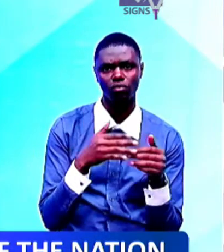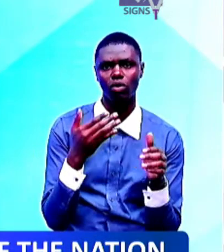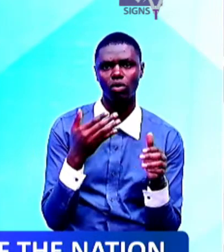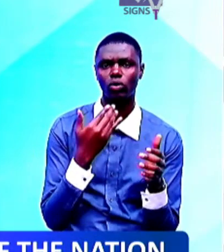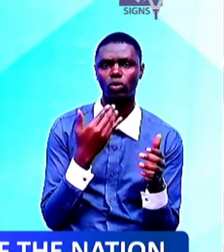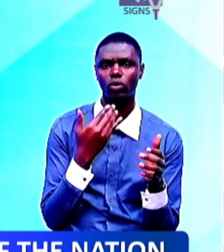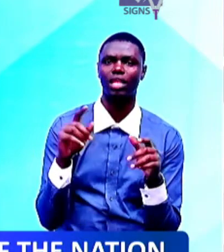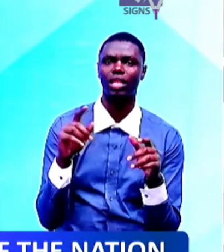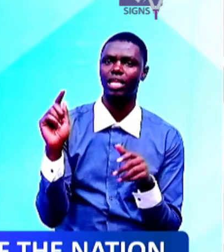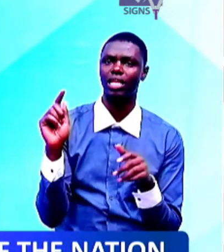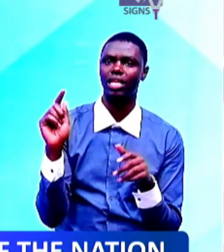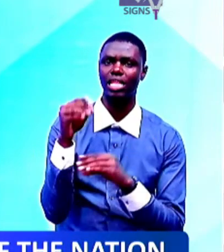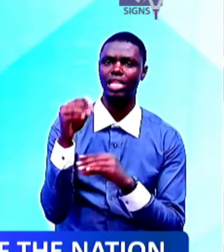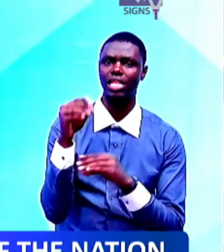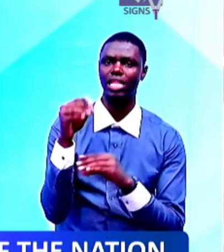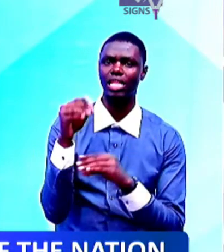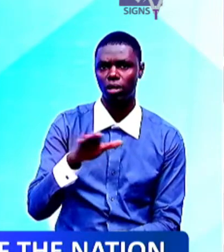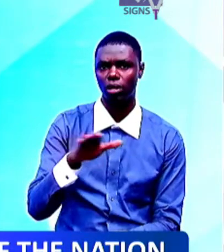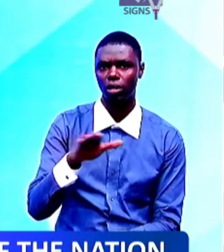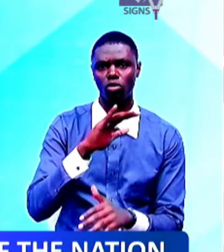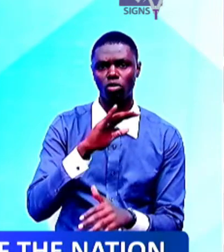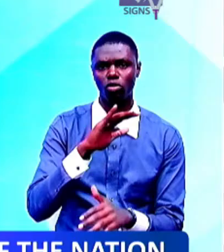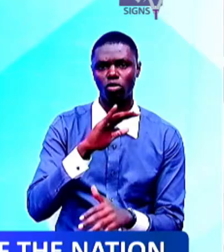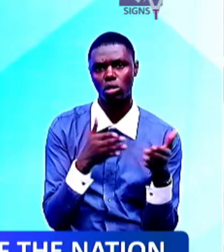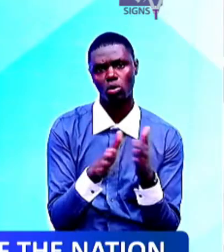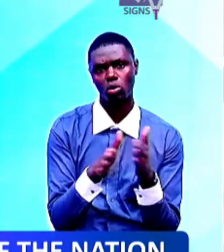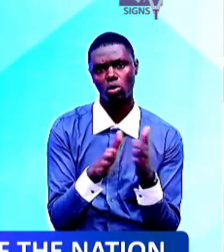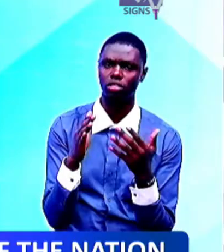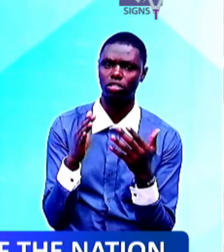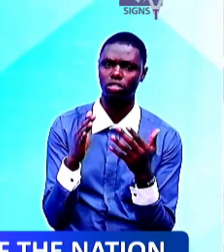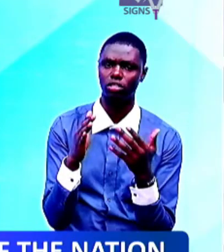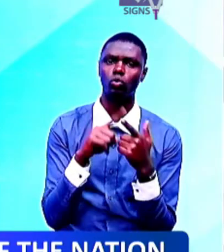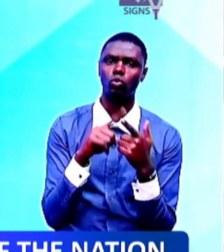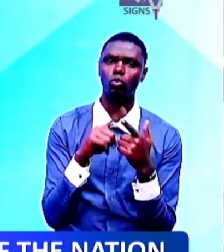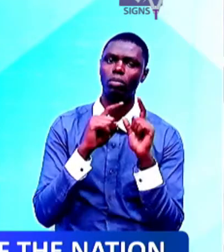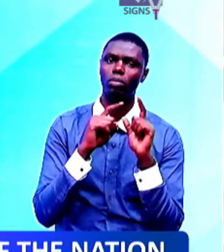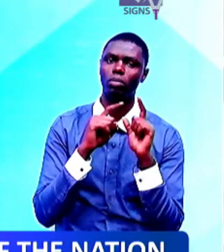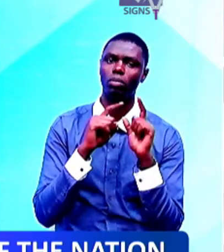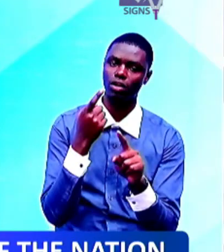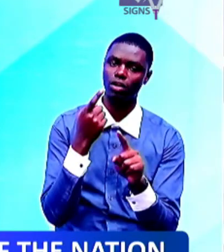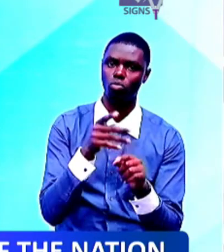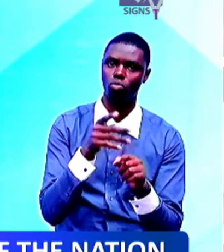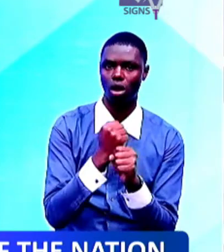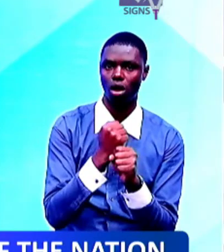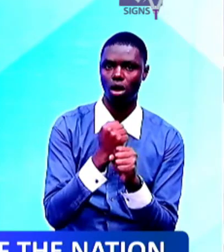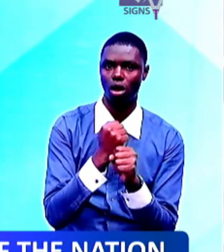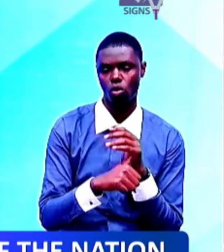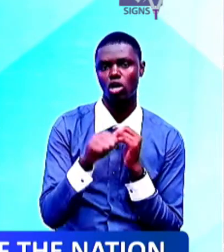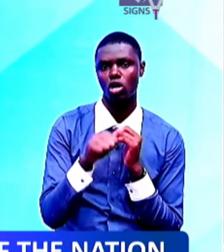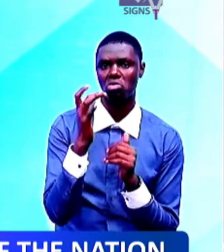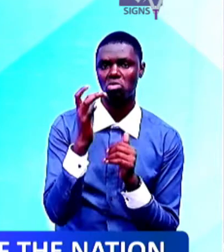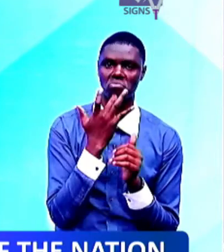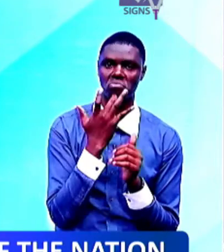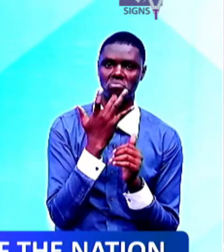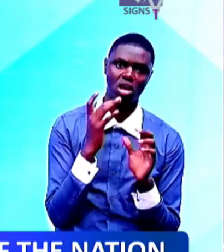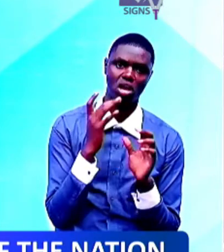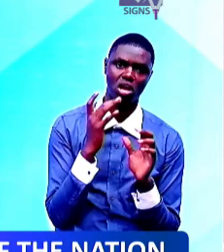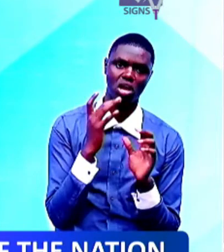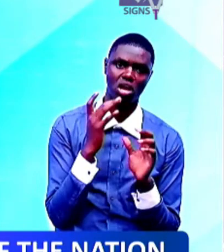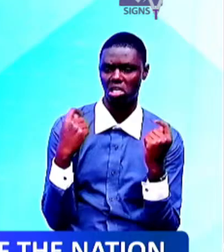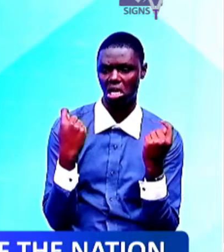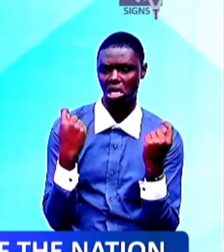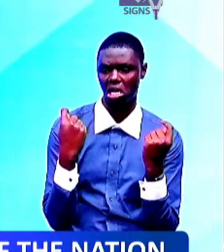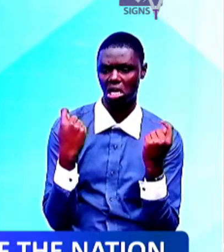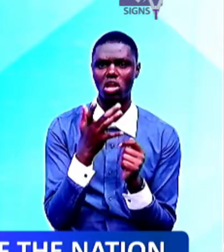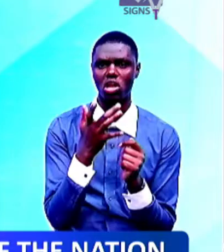Kenya gives you the platform and all the opportunities to be able to be rewarded out of your hard work. Not favoritism, not ethnicity,